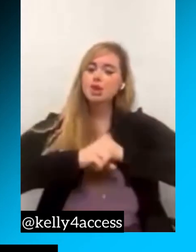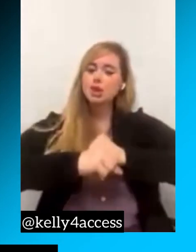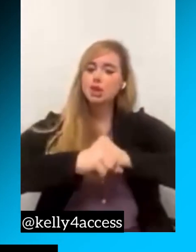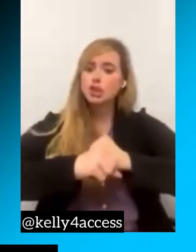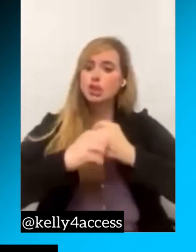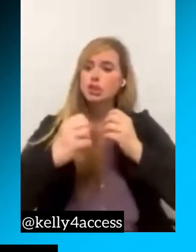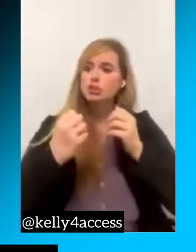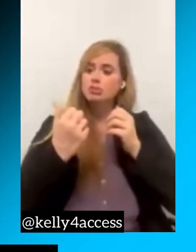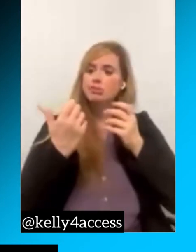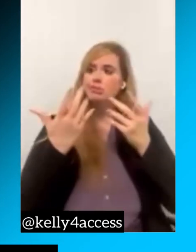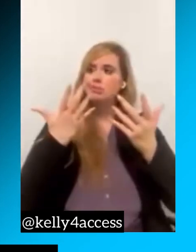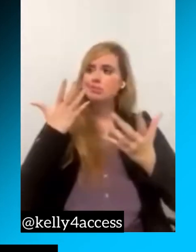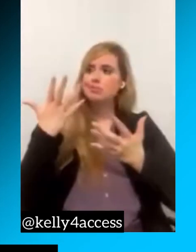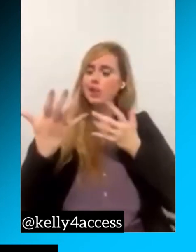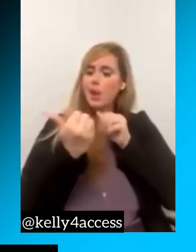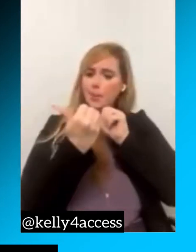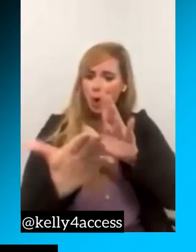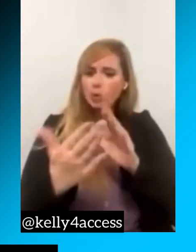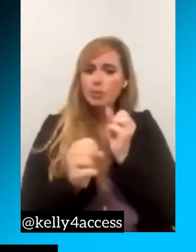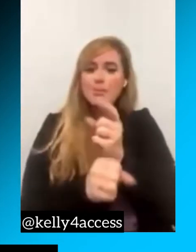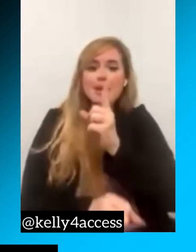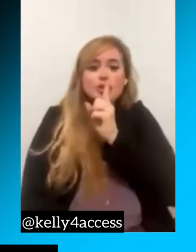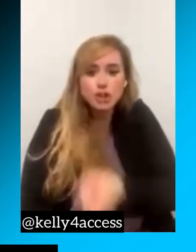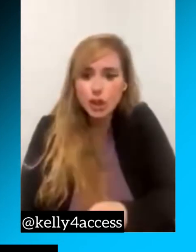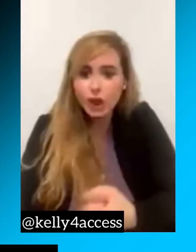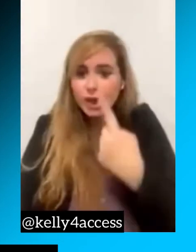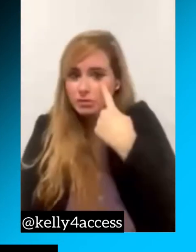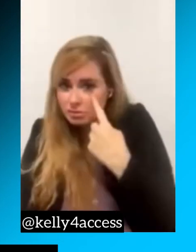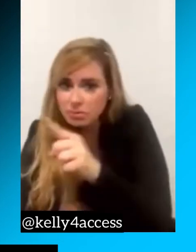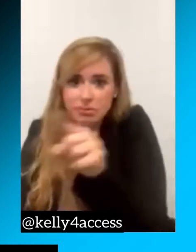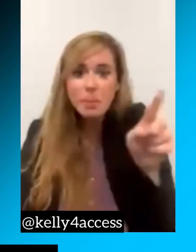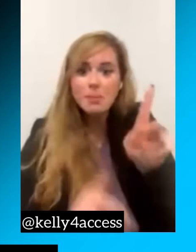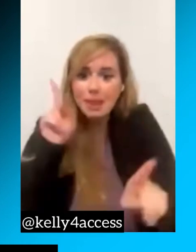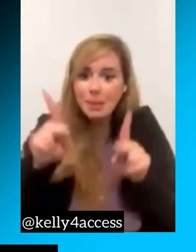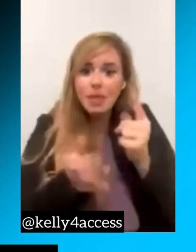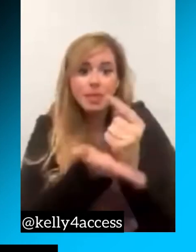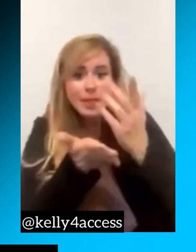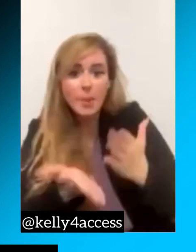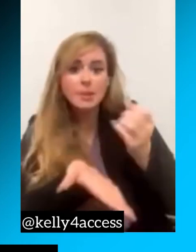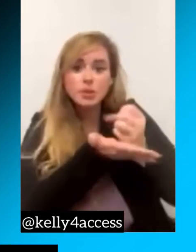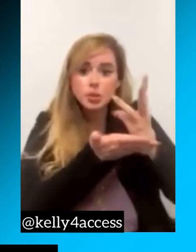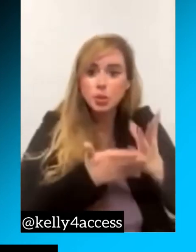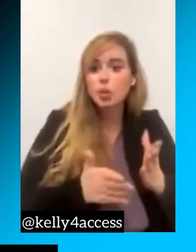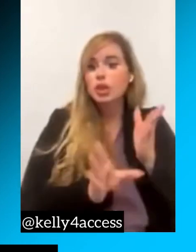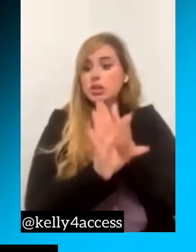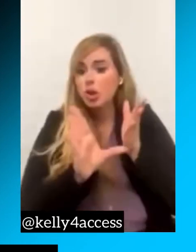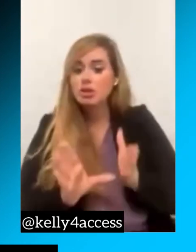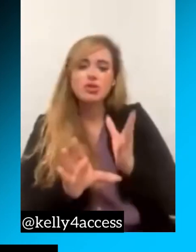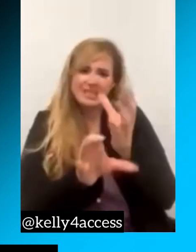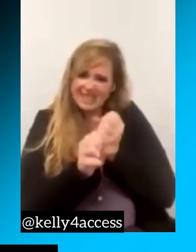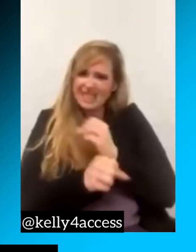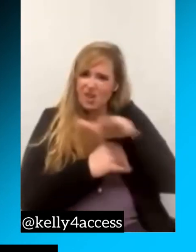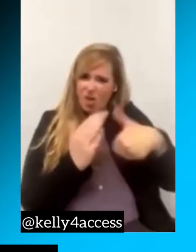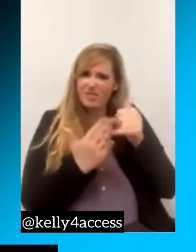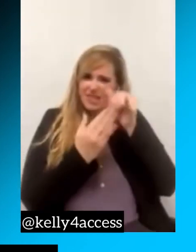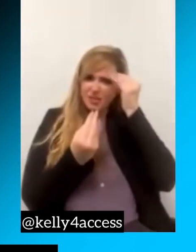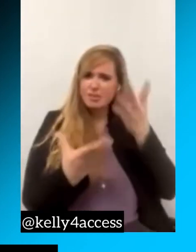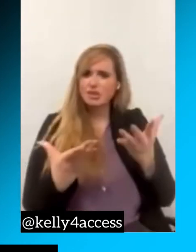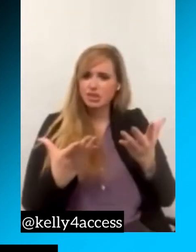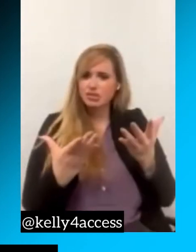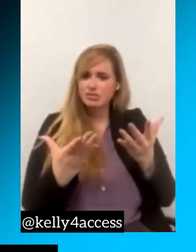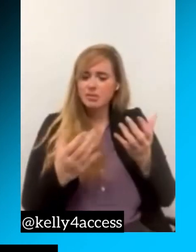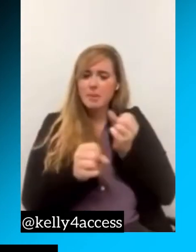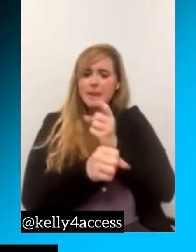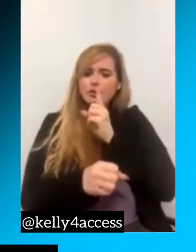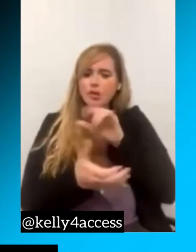that people are, especially people working with mental health, that are getting this information. So that's another